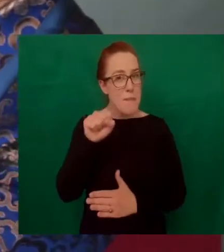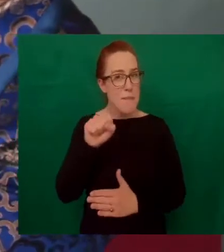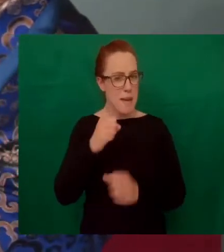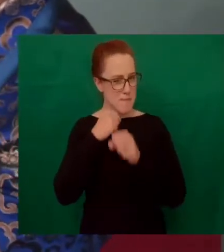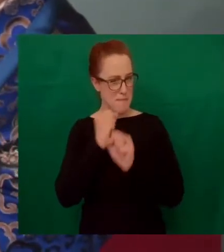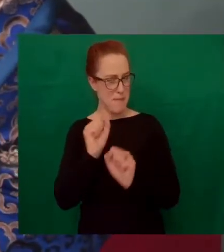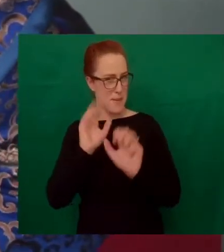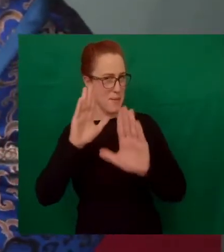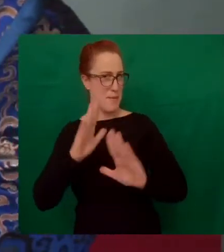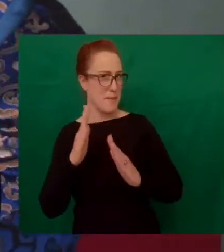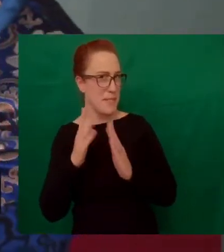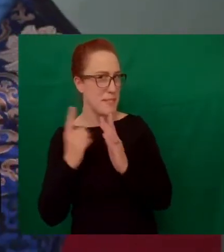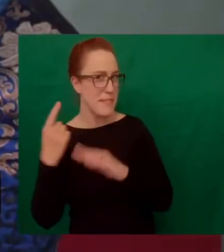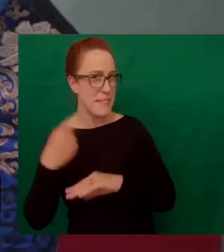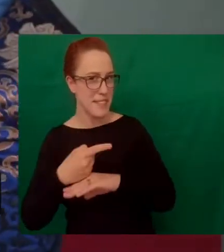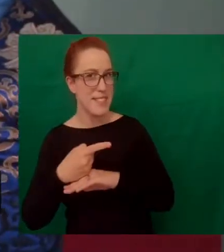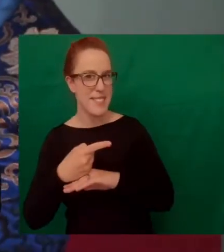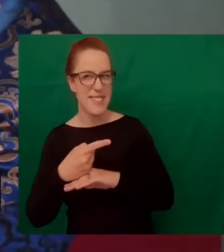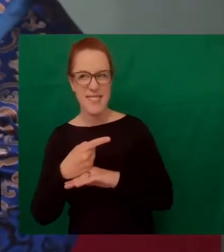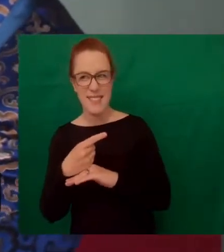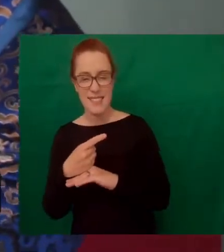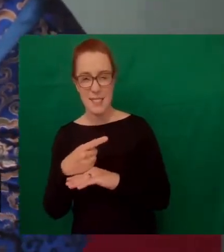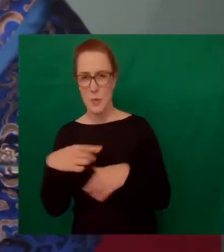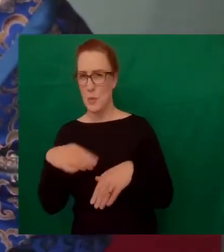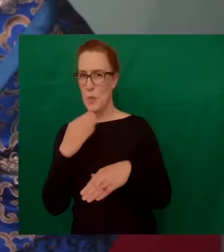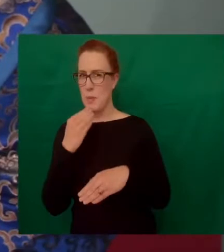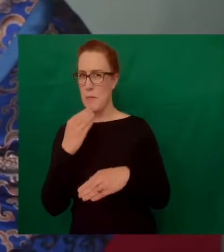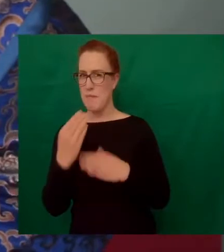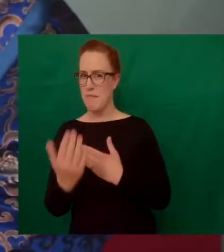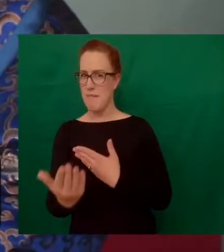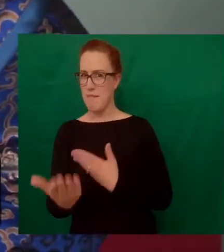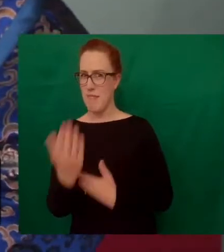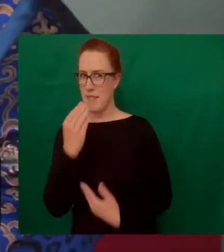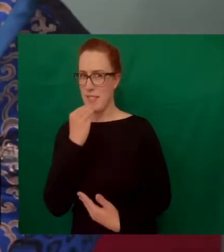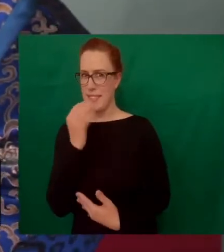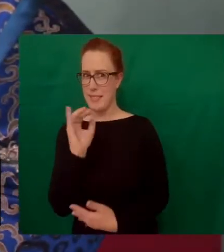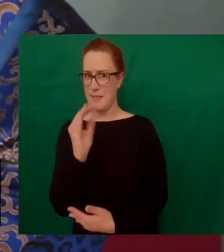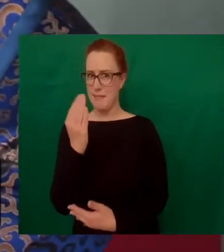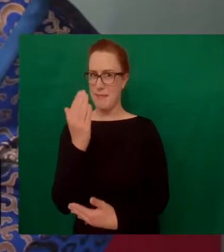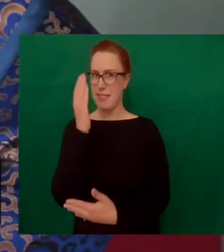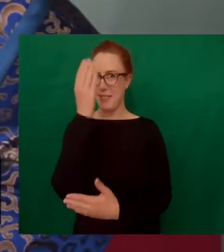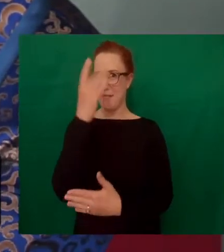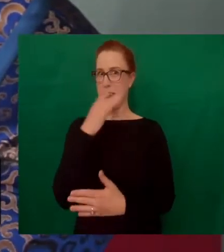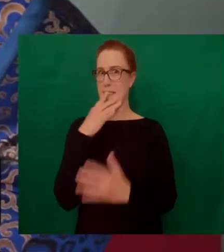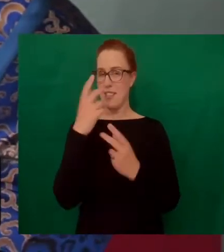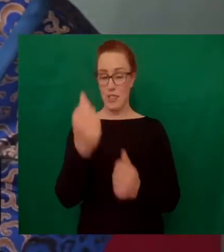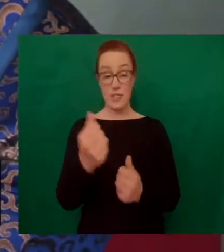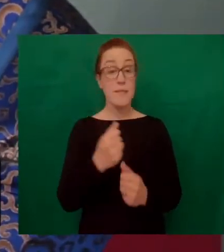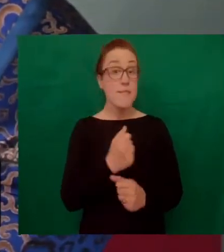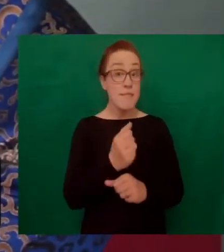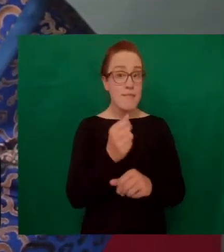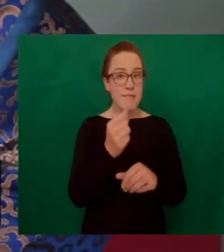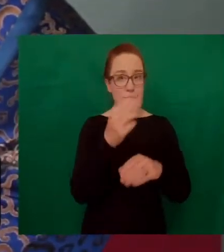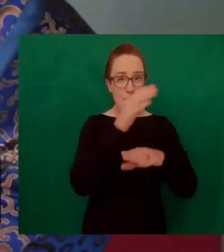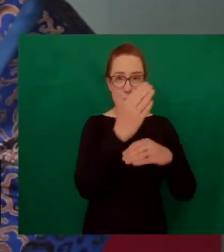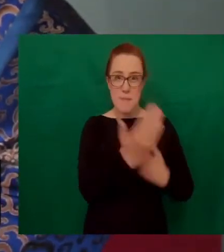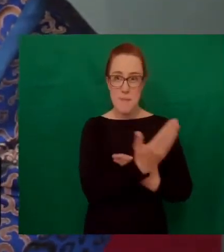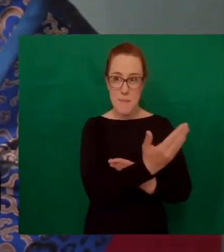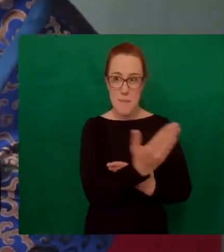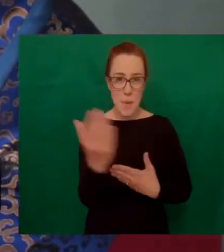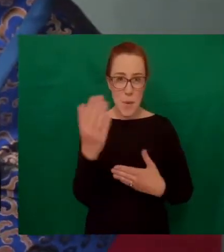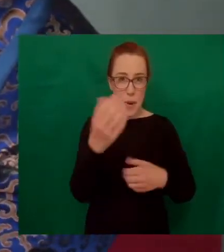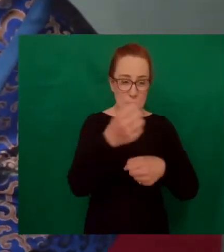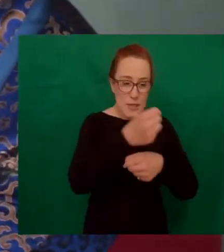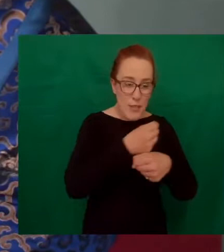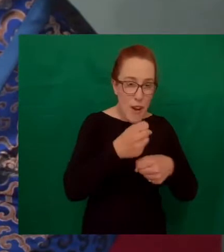day." Some yummy looking breakfast. Every morning, Maddie drinks coffee while eating breakfast